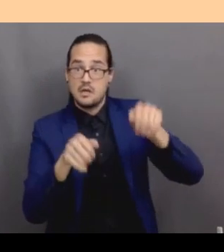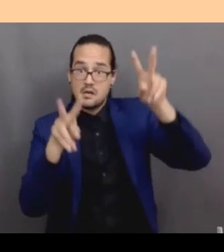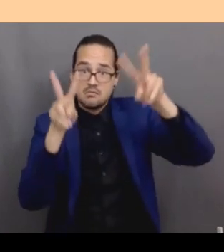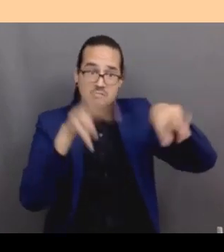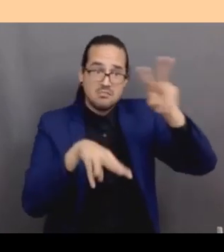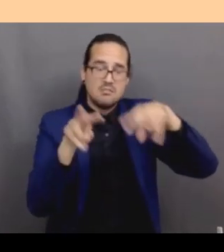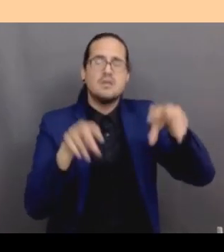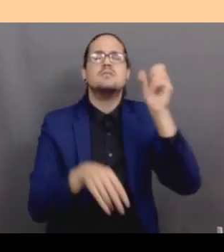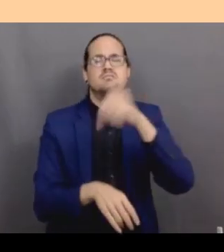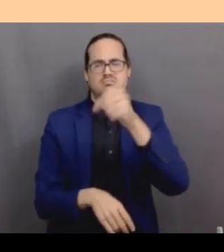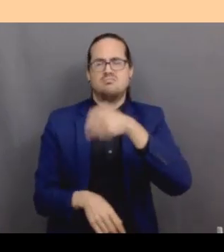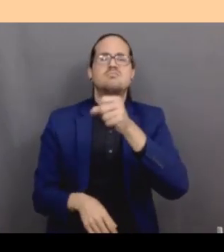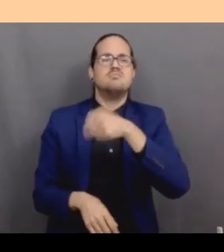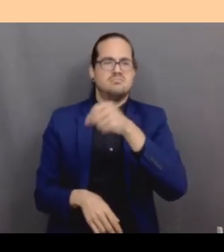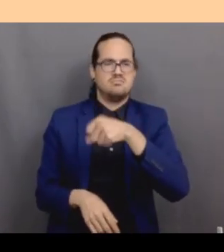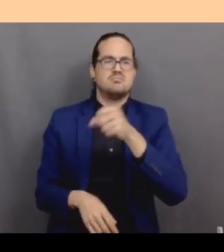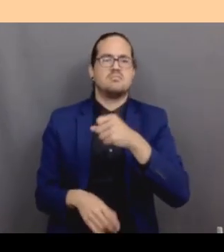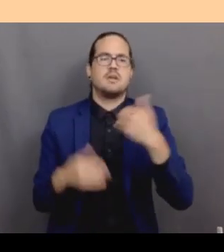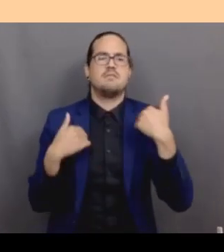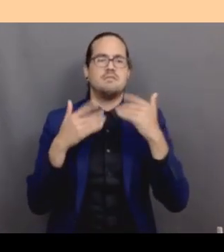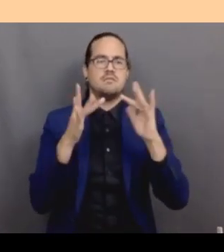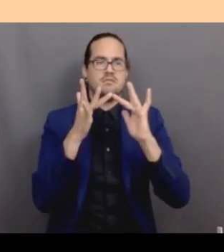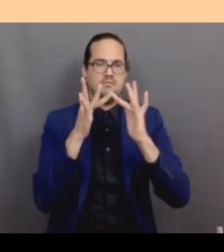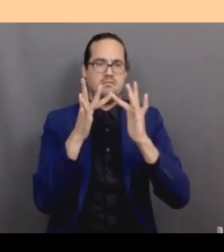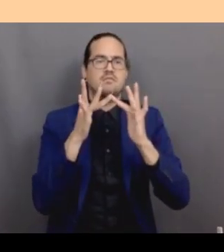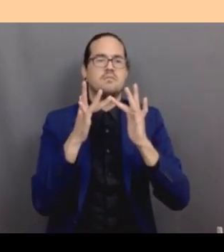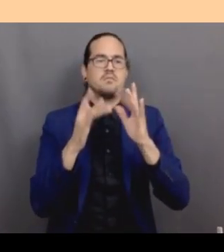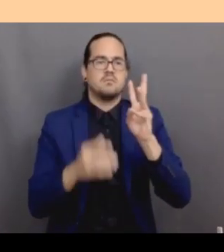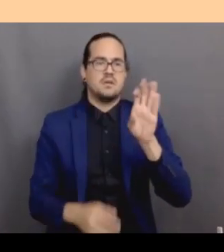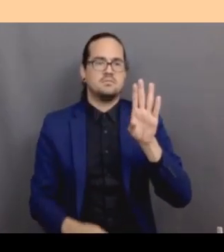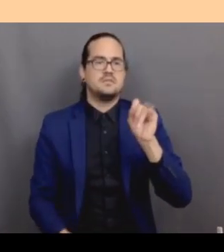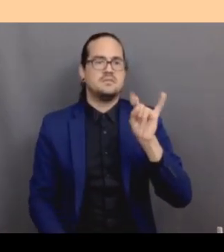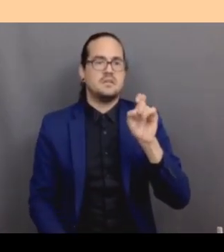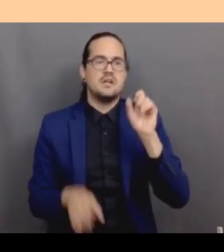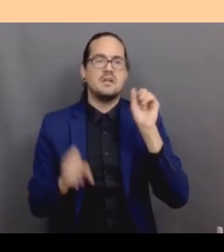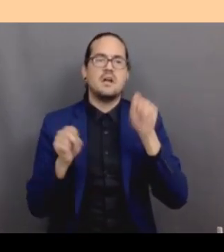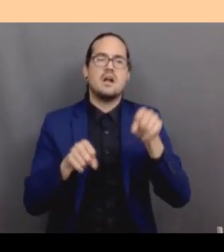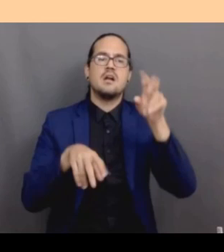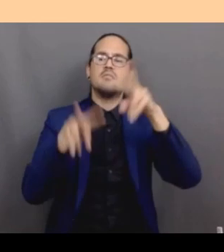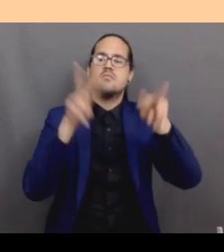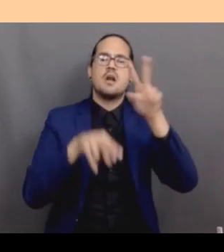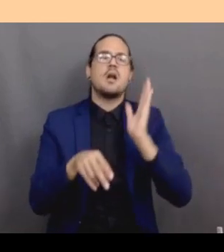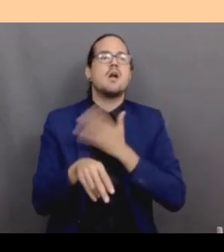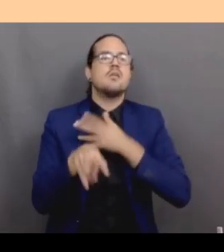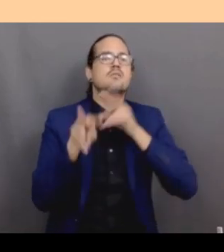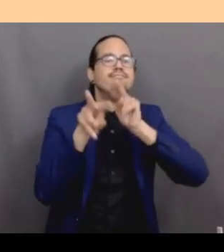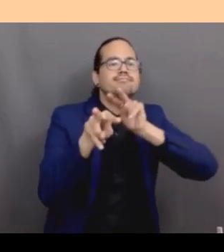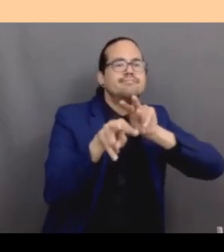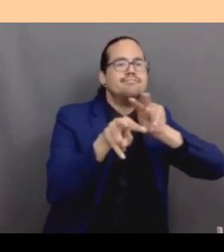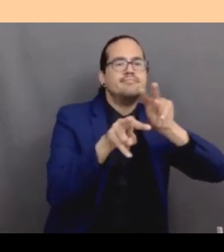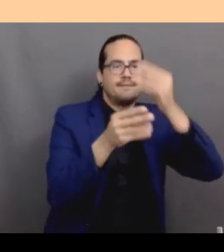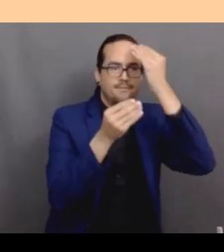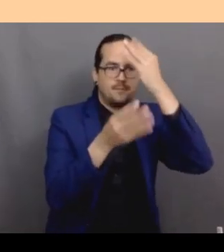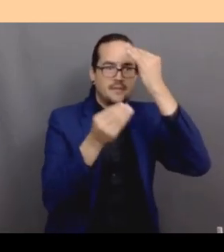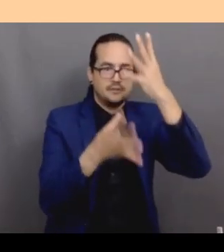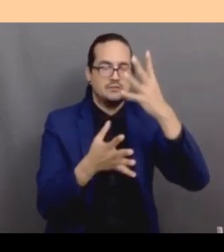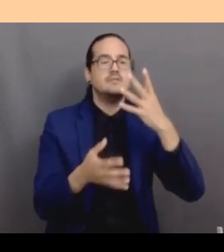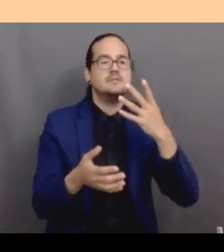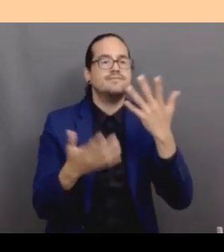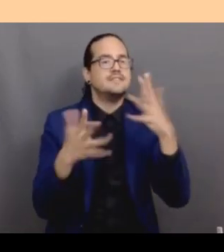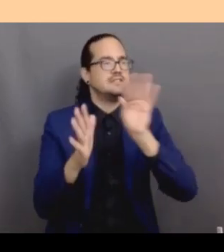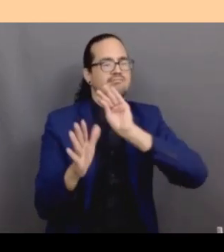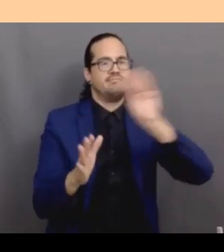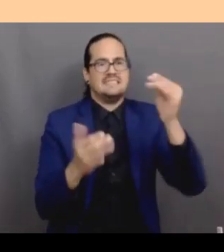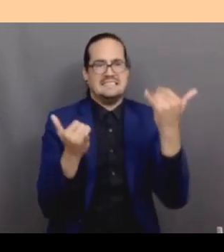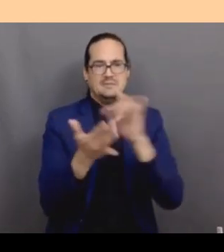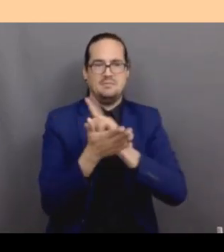there are links to our surveillance data. And just this week, we have updated our regular surveillance report with information around race and ethnicity